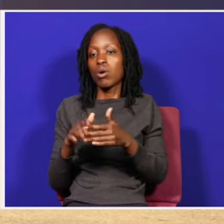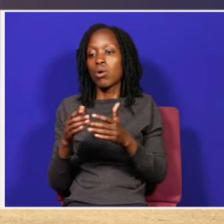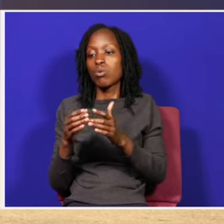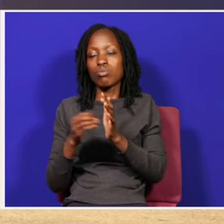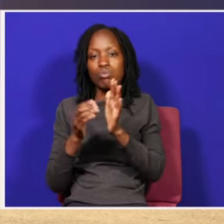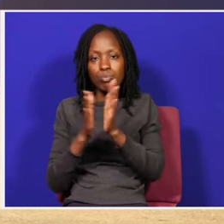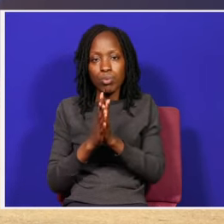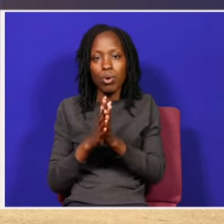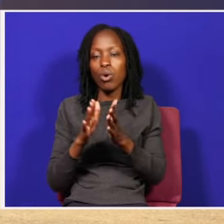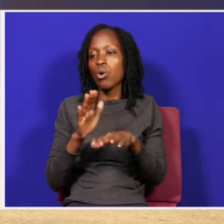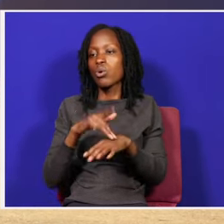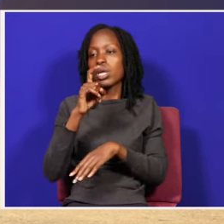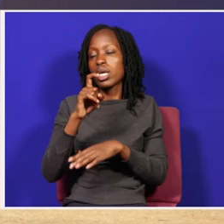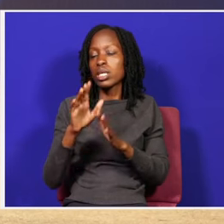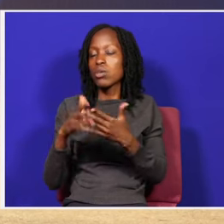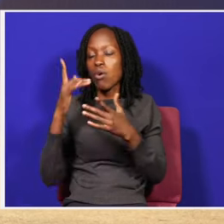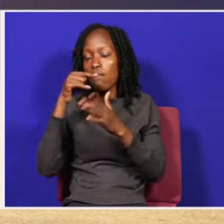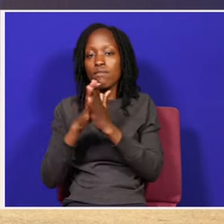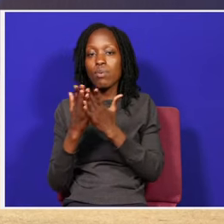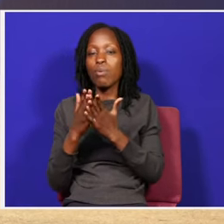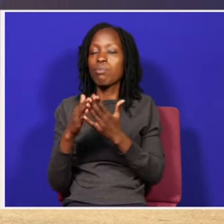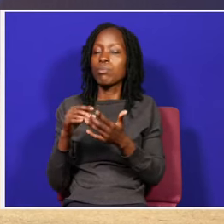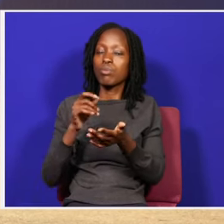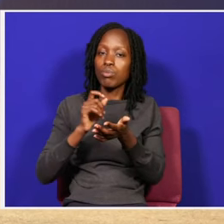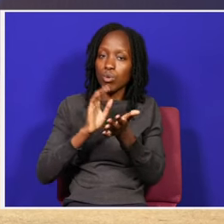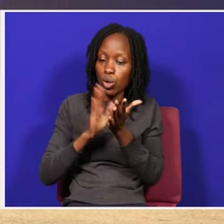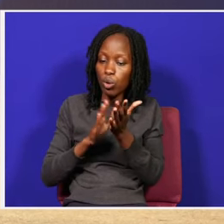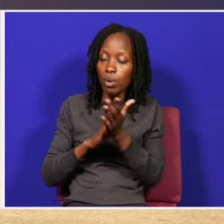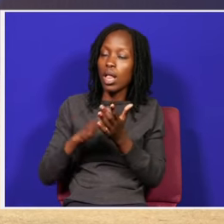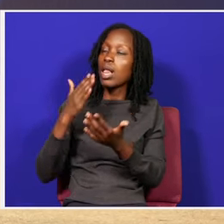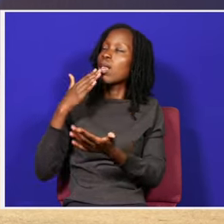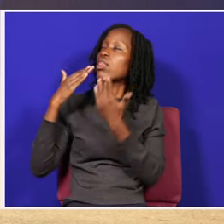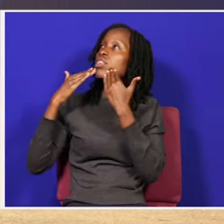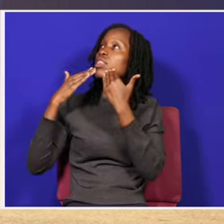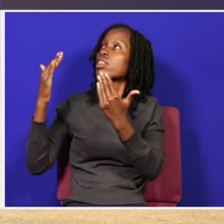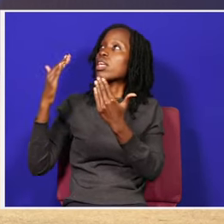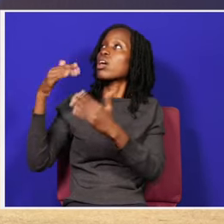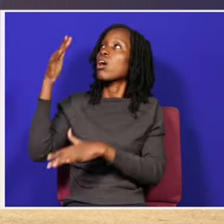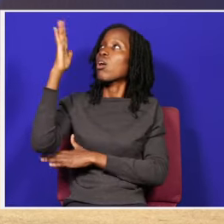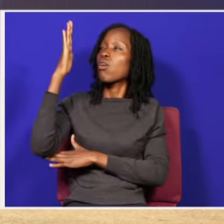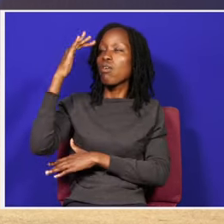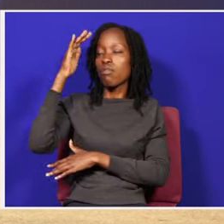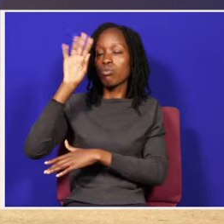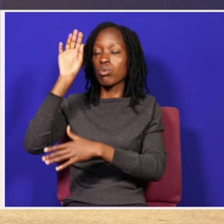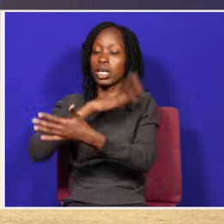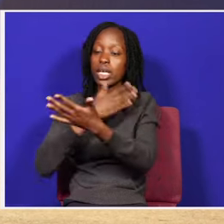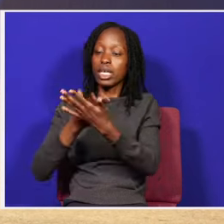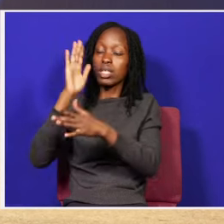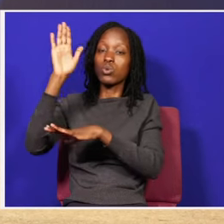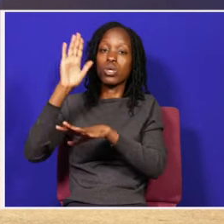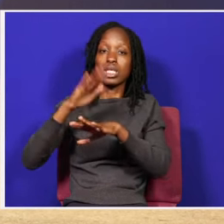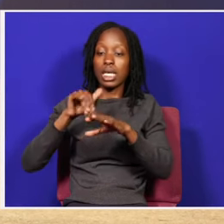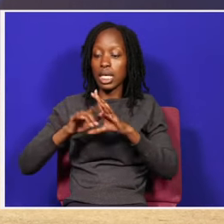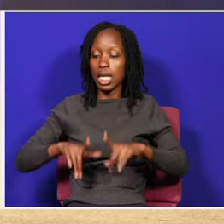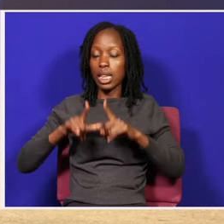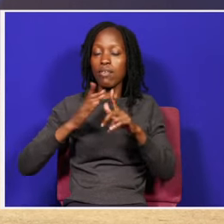on Facebook, thank you, Lord, that I'm still here. Thank you, God, for your grace on my life. Any one